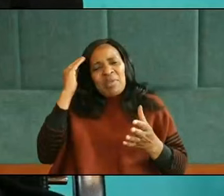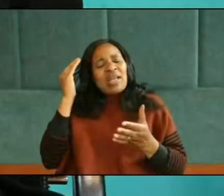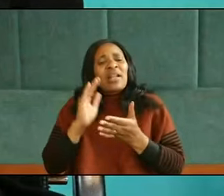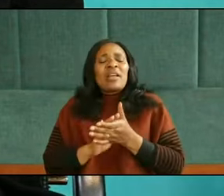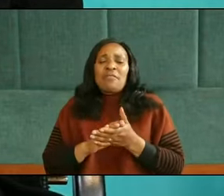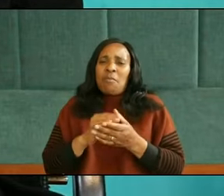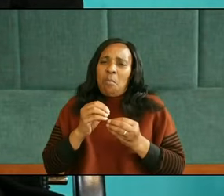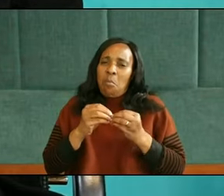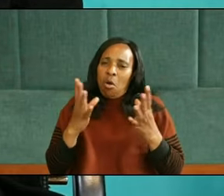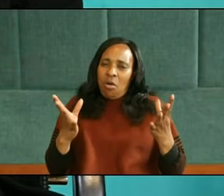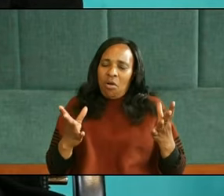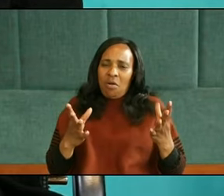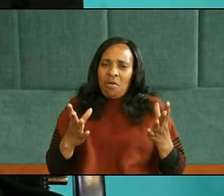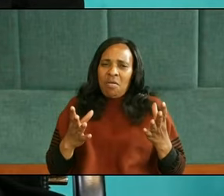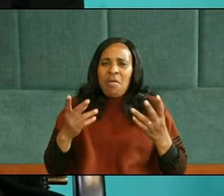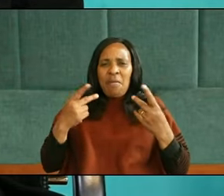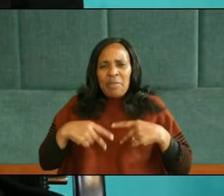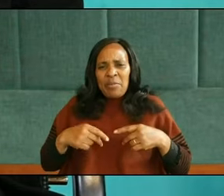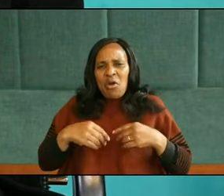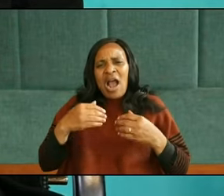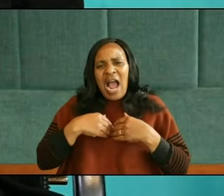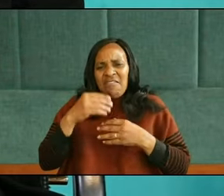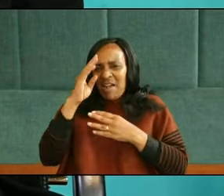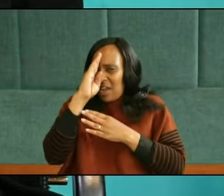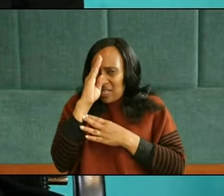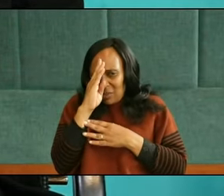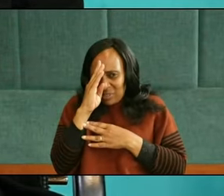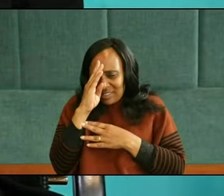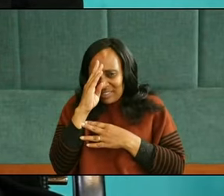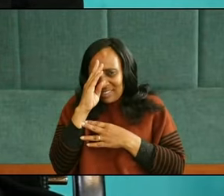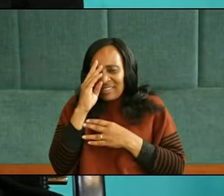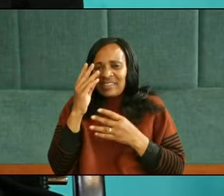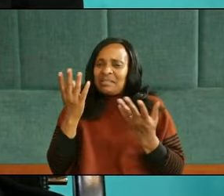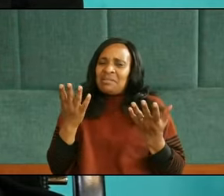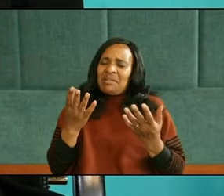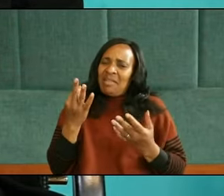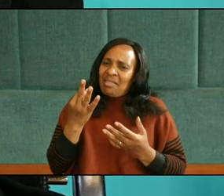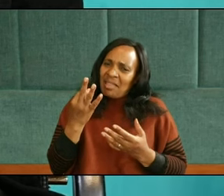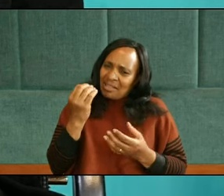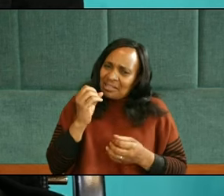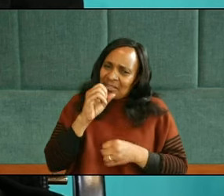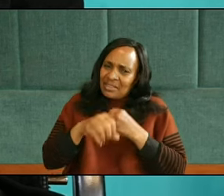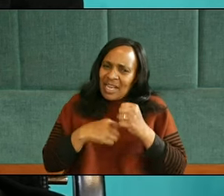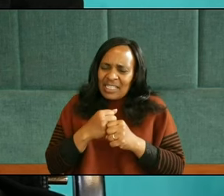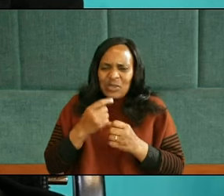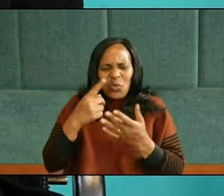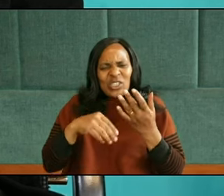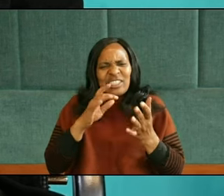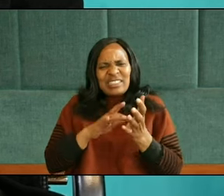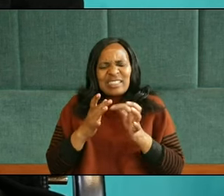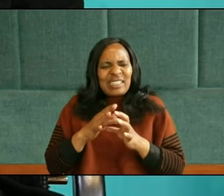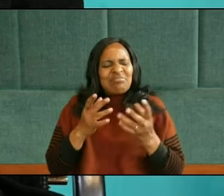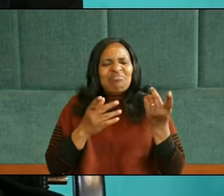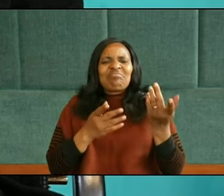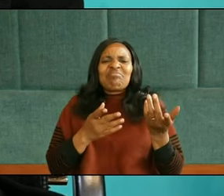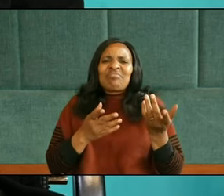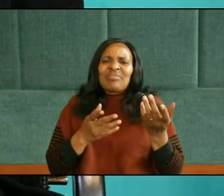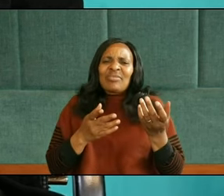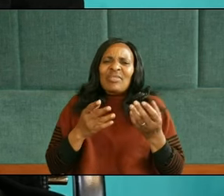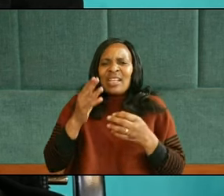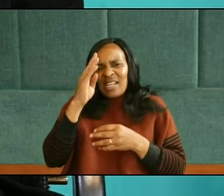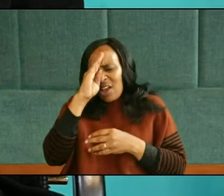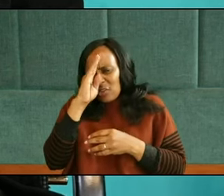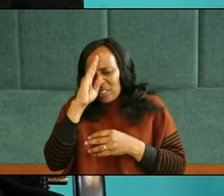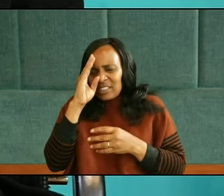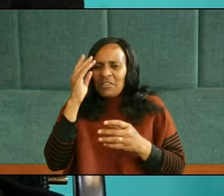Mm. So people have a lot of doubt, especially for the 30 years, you know, what was Jesus doing and all that. Yes. So maybe that's the doubt